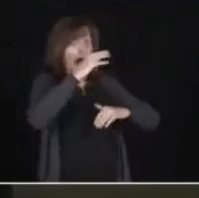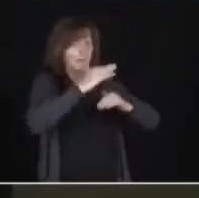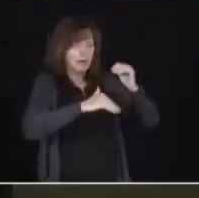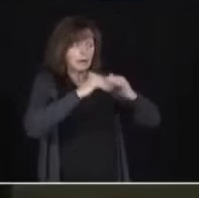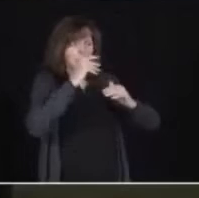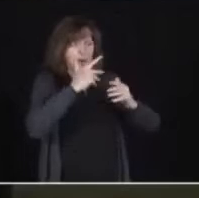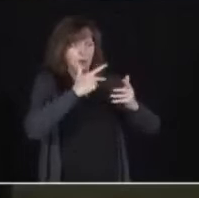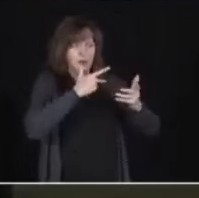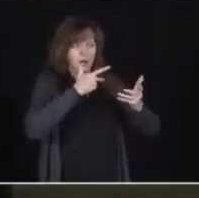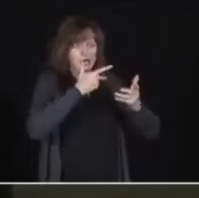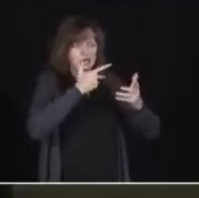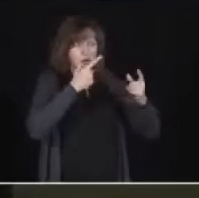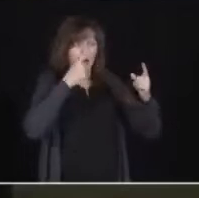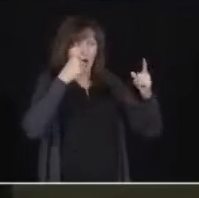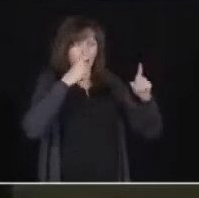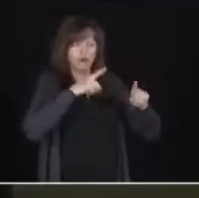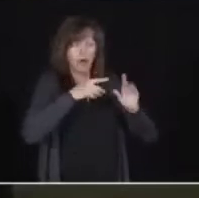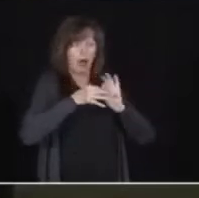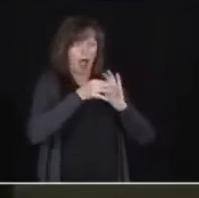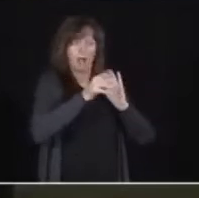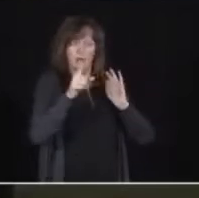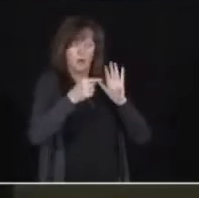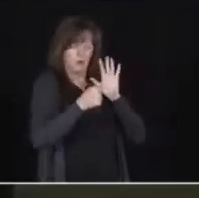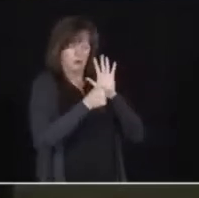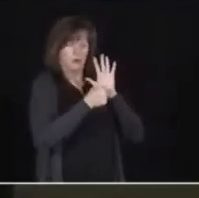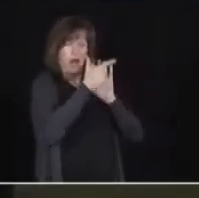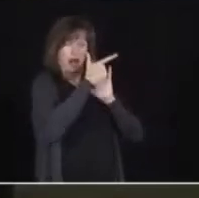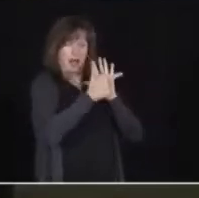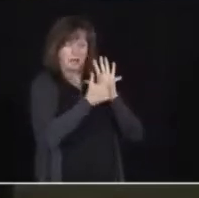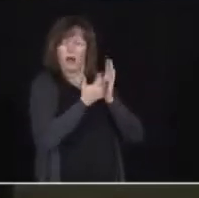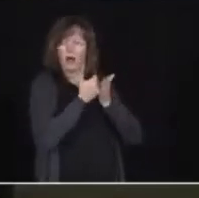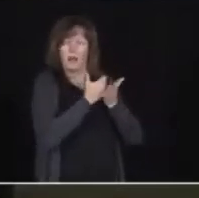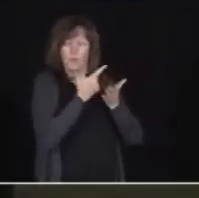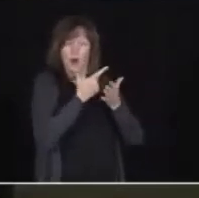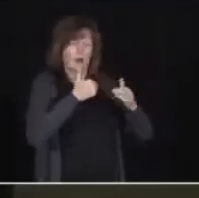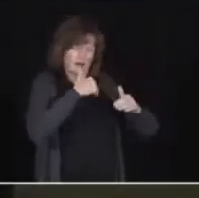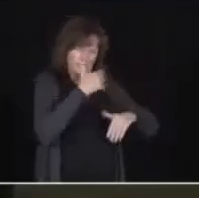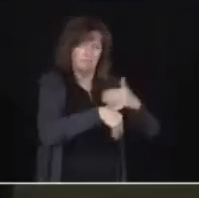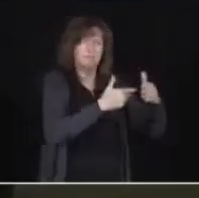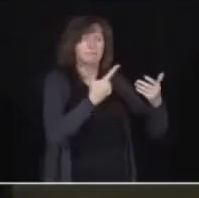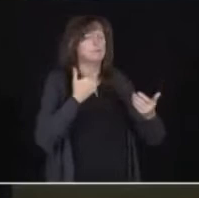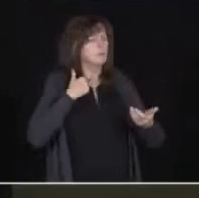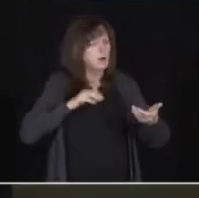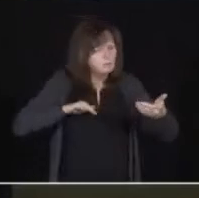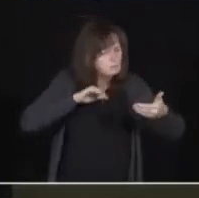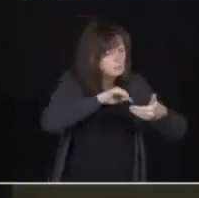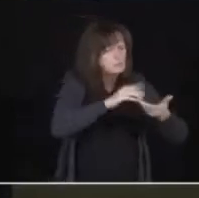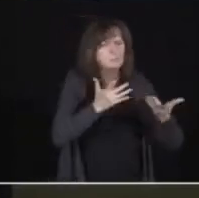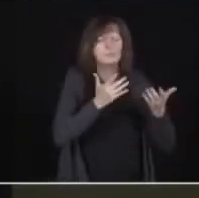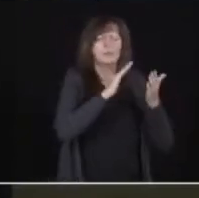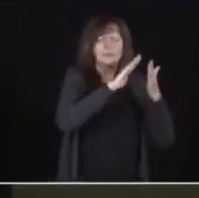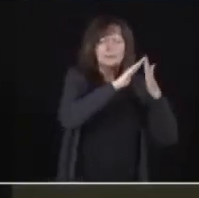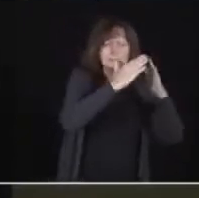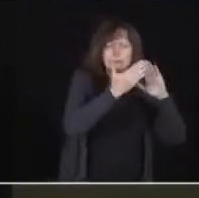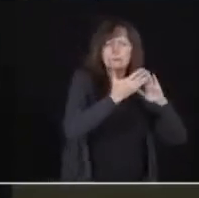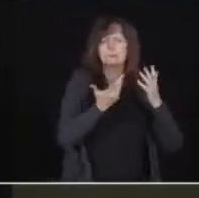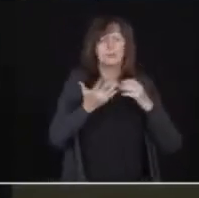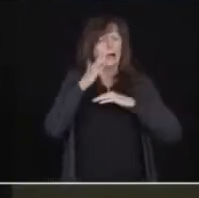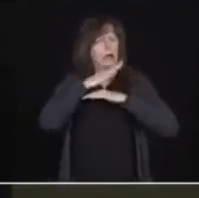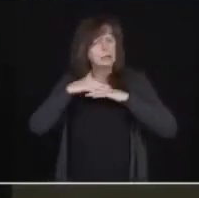are committed to collaborating with our municipal partners, Indigenous communities and organizations, and the private